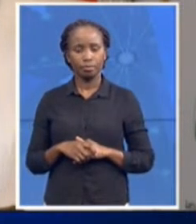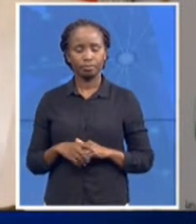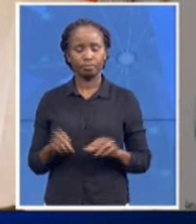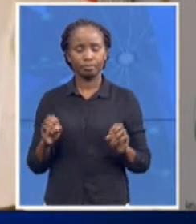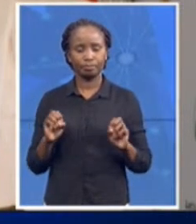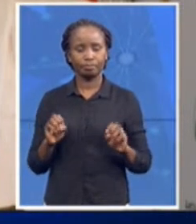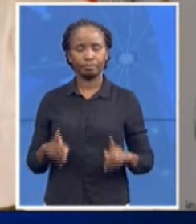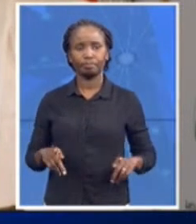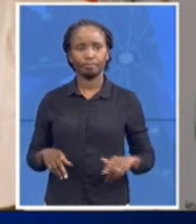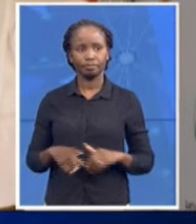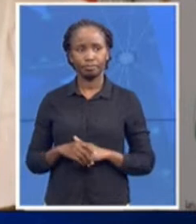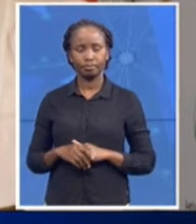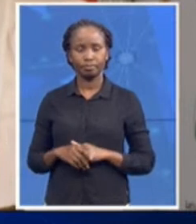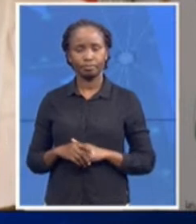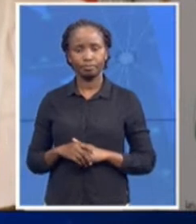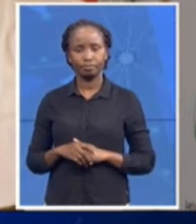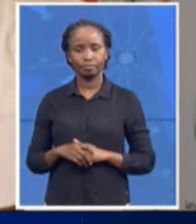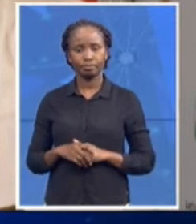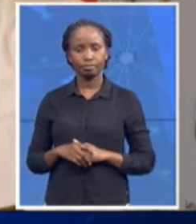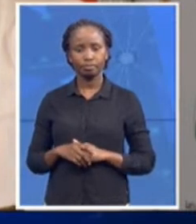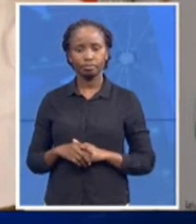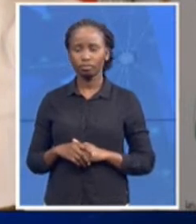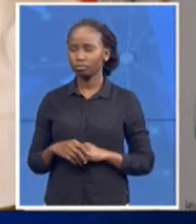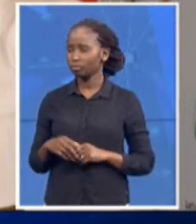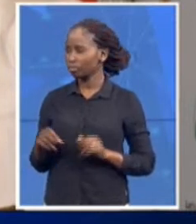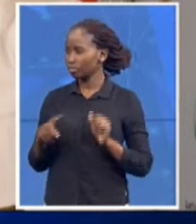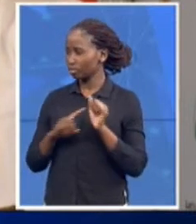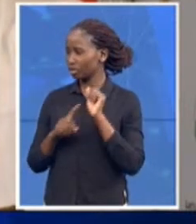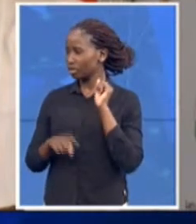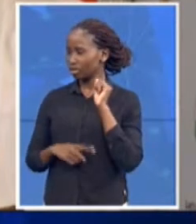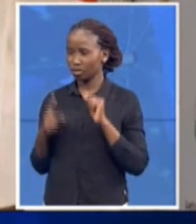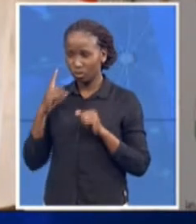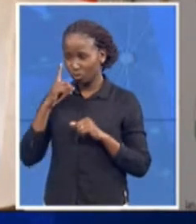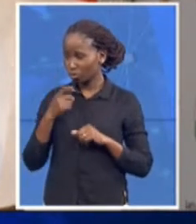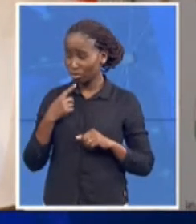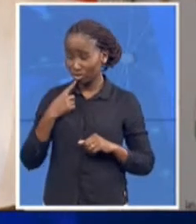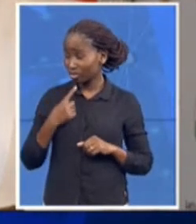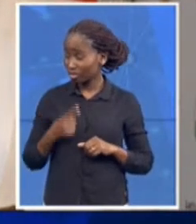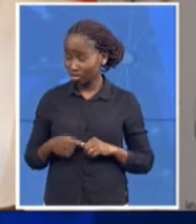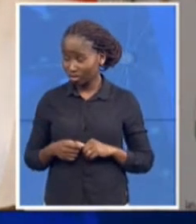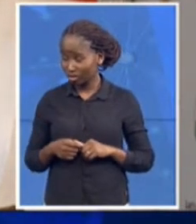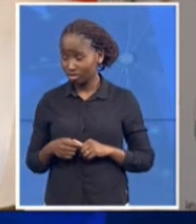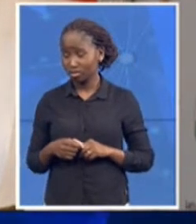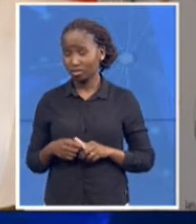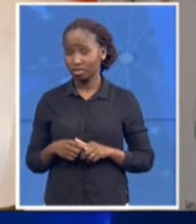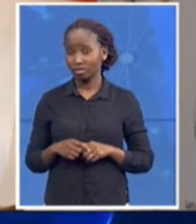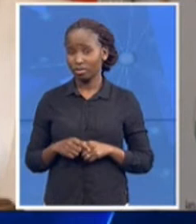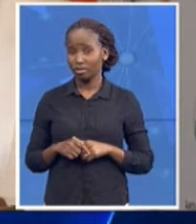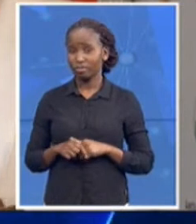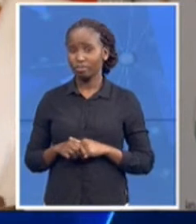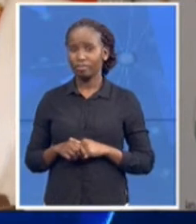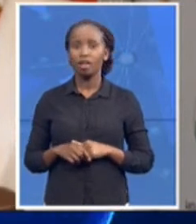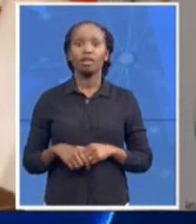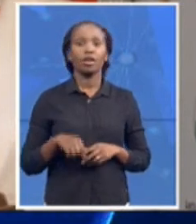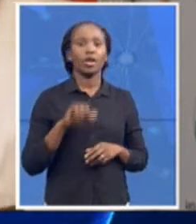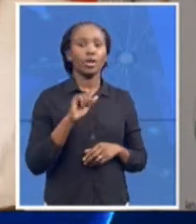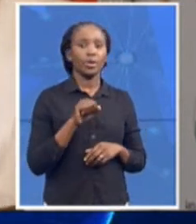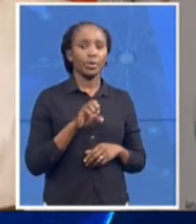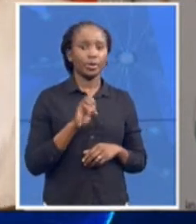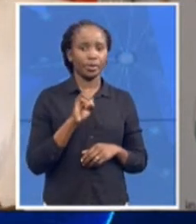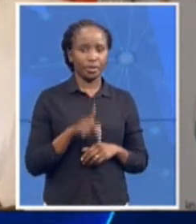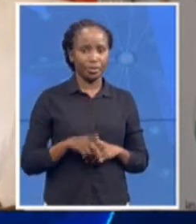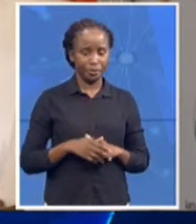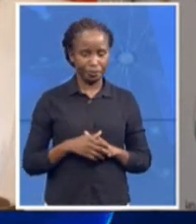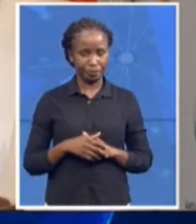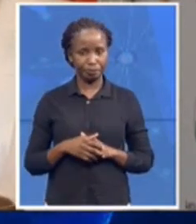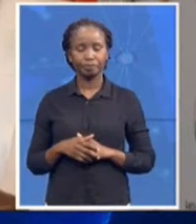What was the last question, Minister, by the way? Oh, okay. The organizations, yes, the